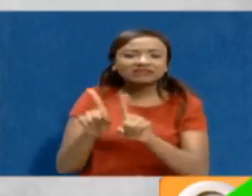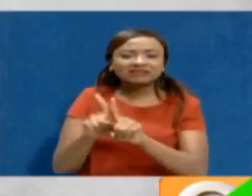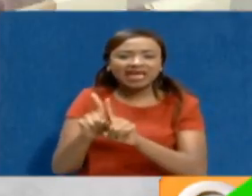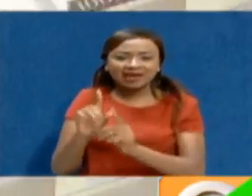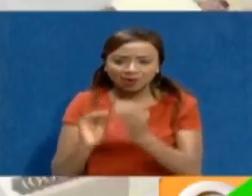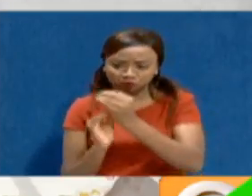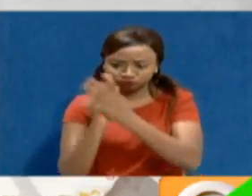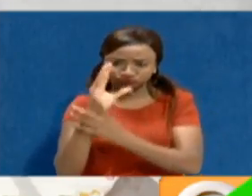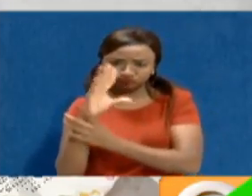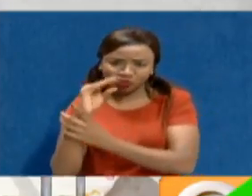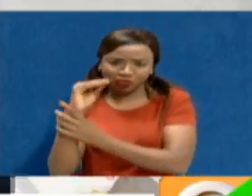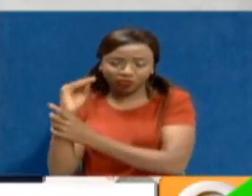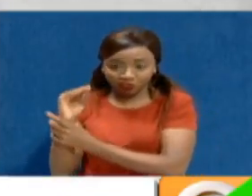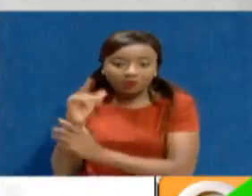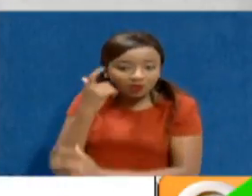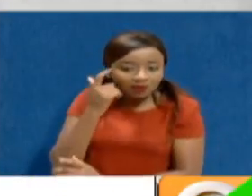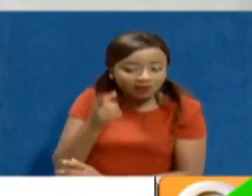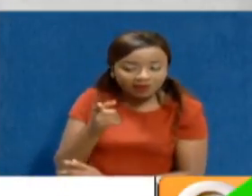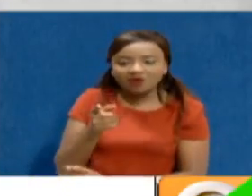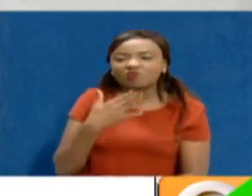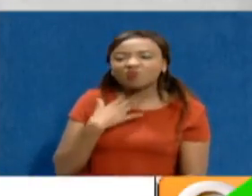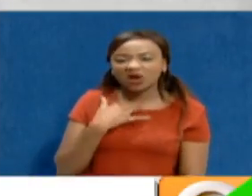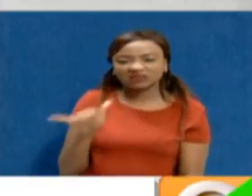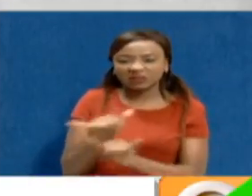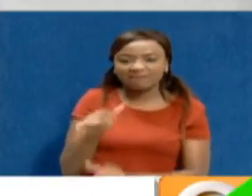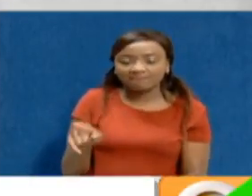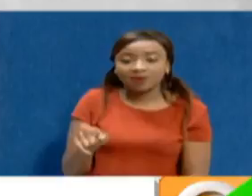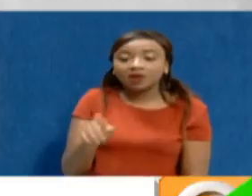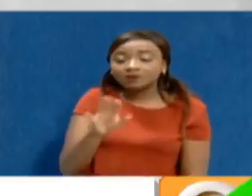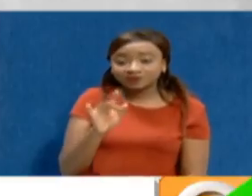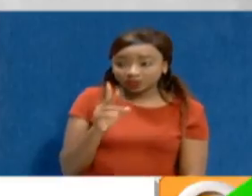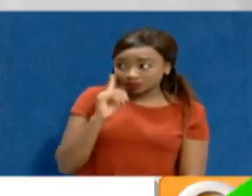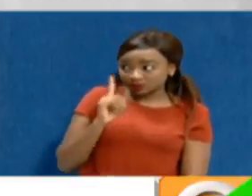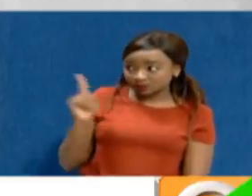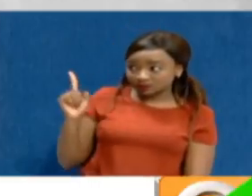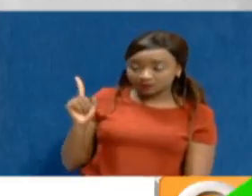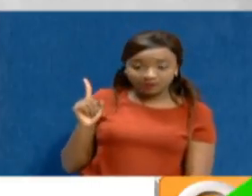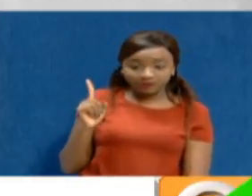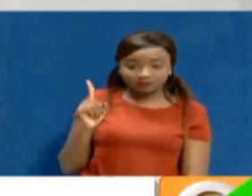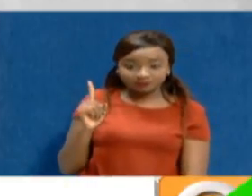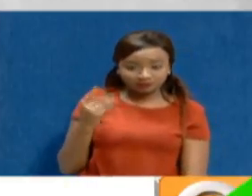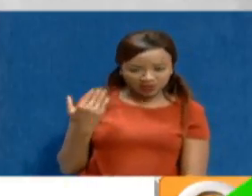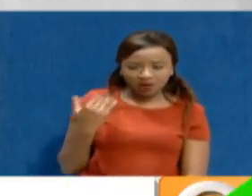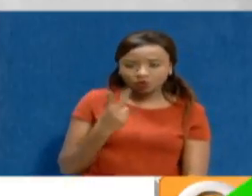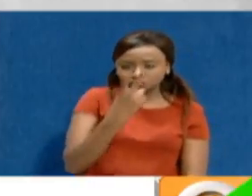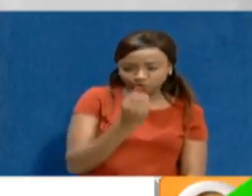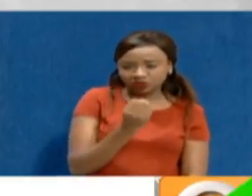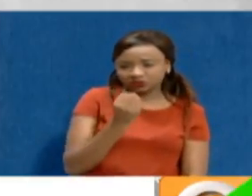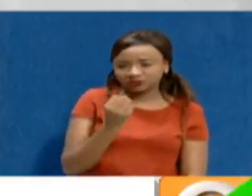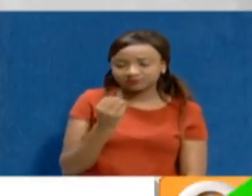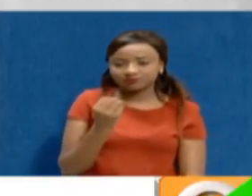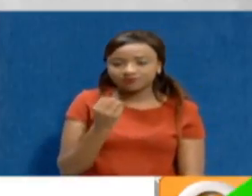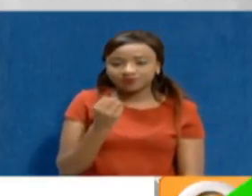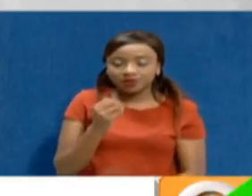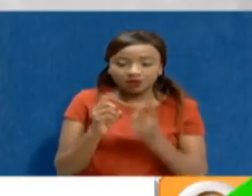In the financial year 2020-2021, the judiciary was allocated 18.1 billion Kenya shillings, whilst the